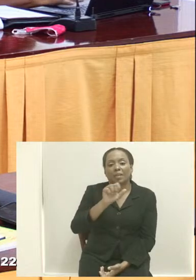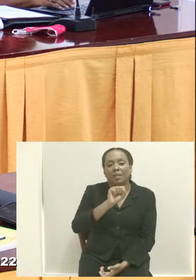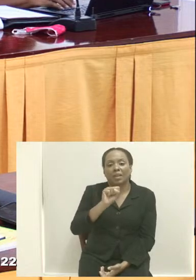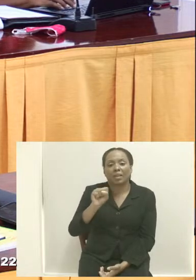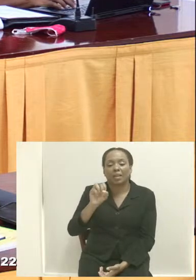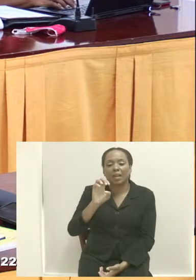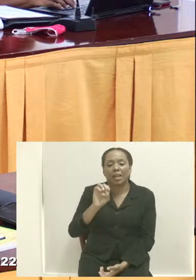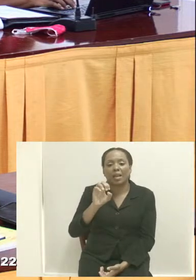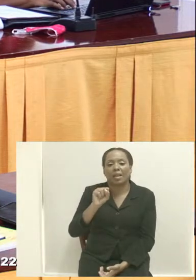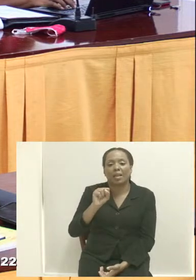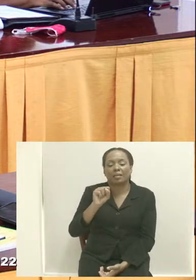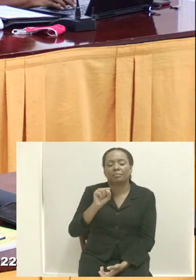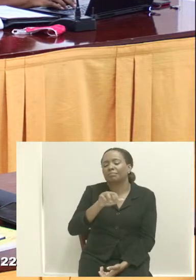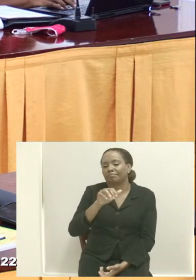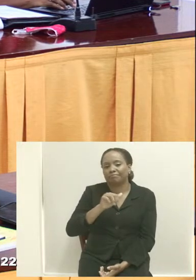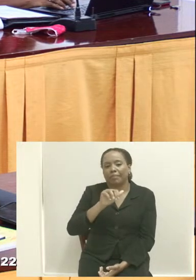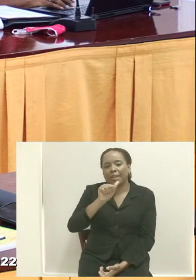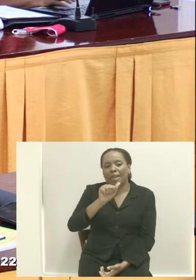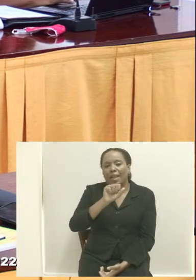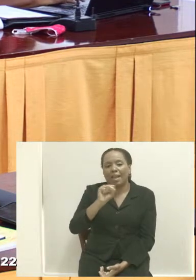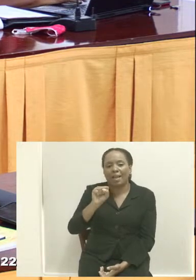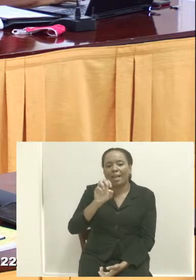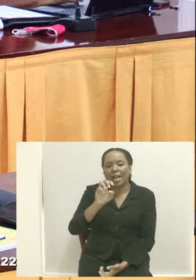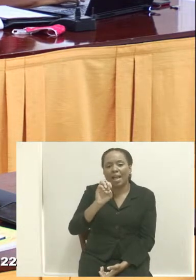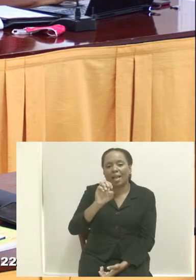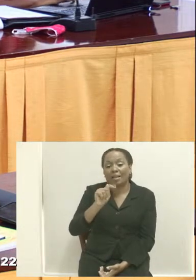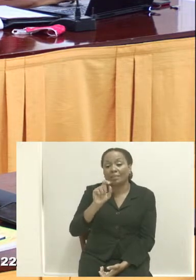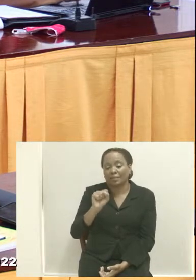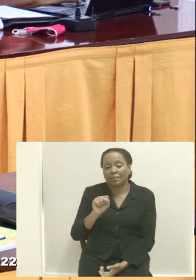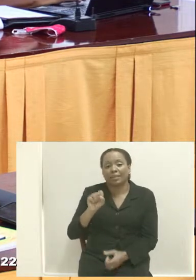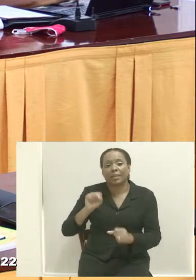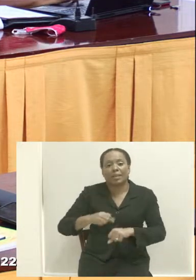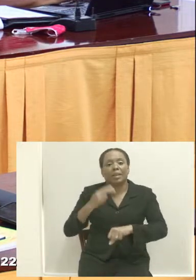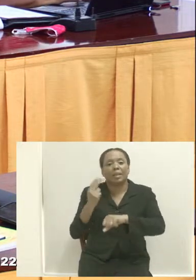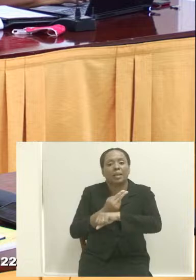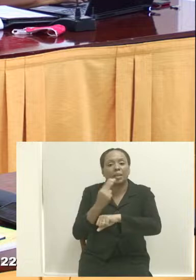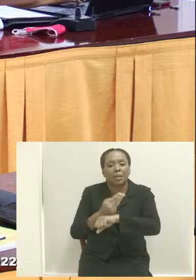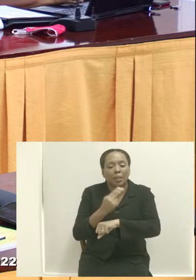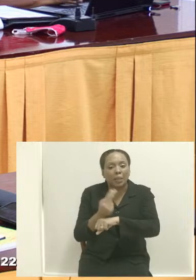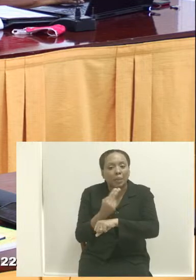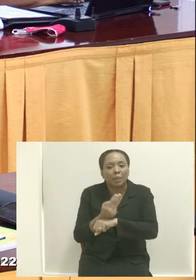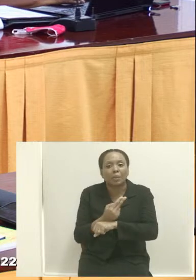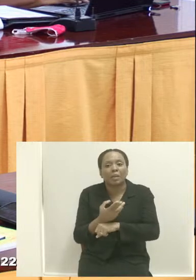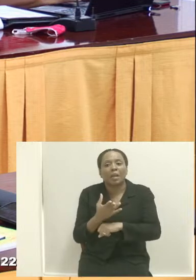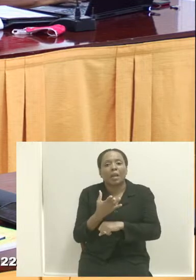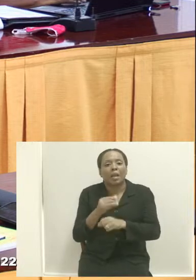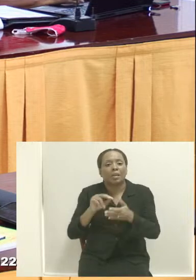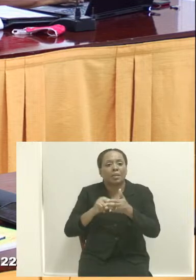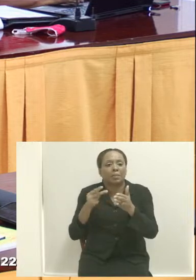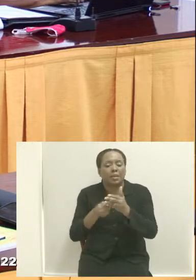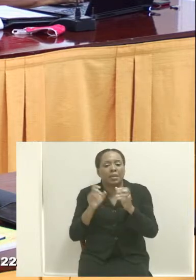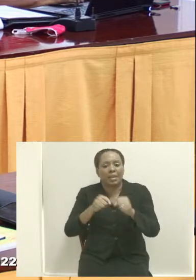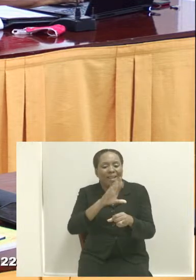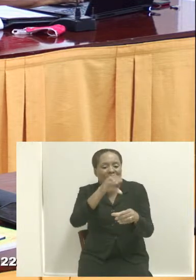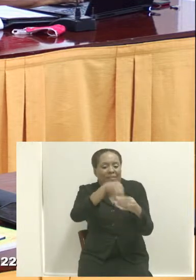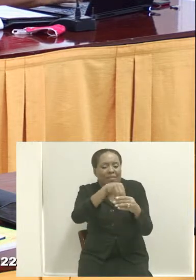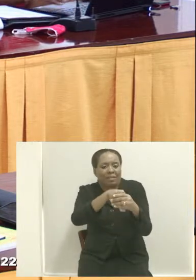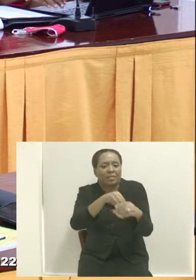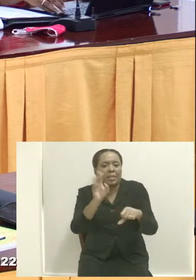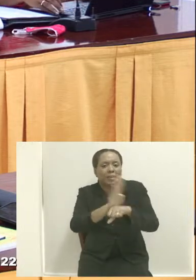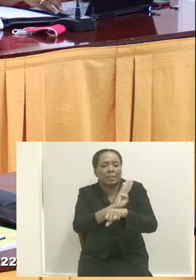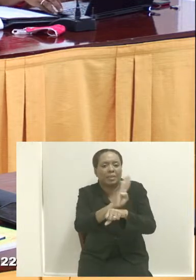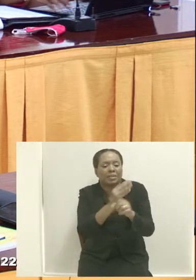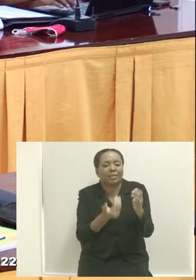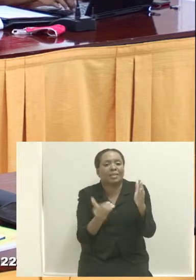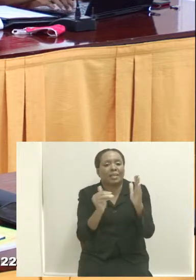then allows them to plow that credit back into the business they have and generate productive activity and the employment